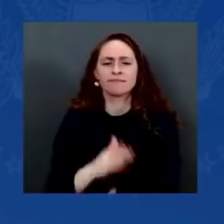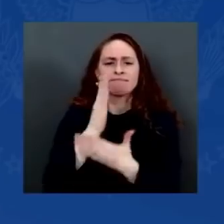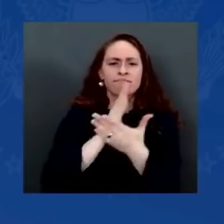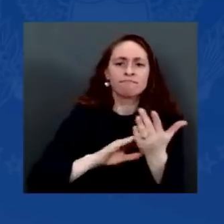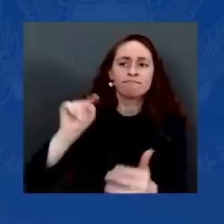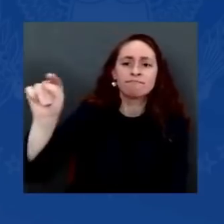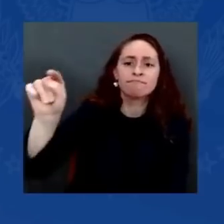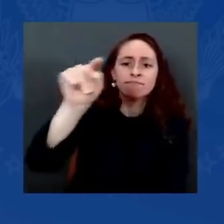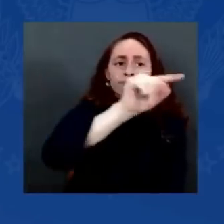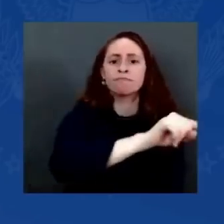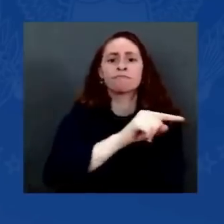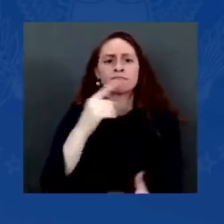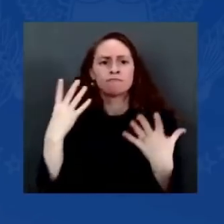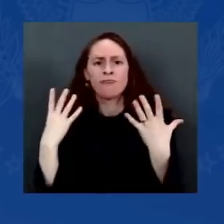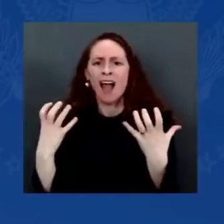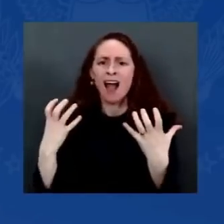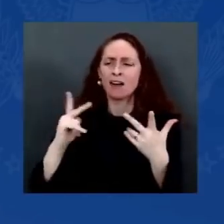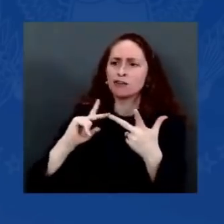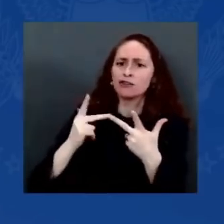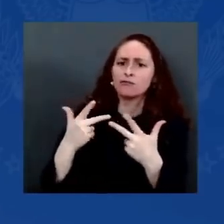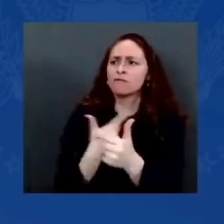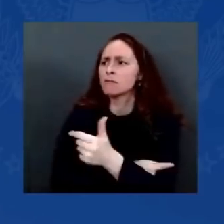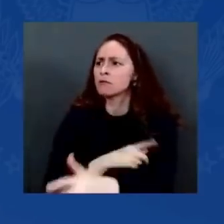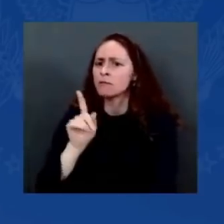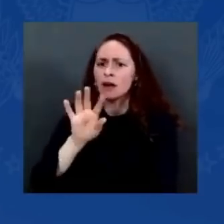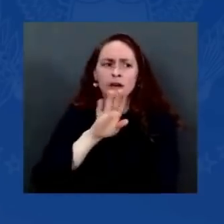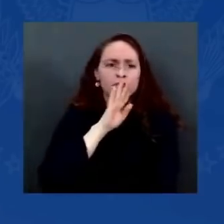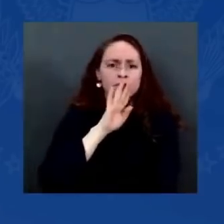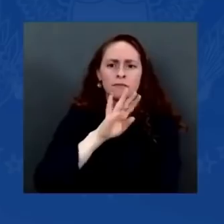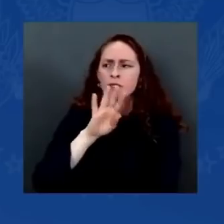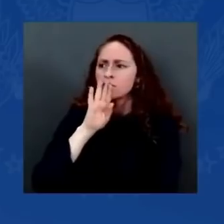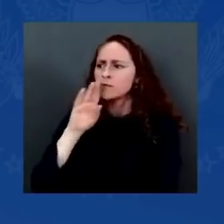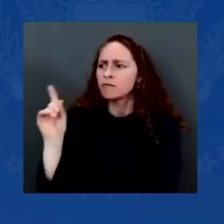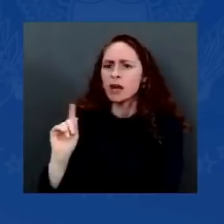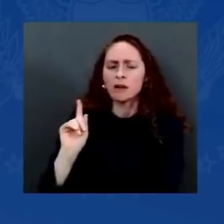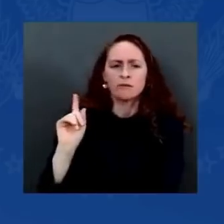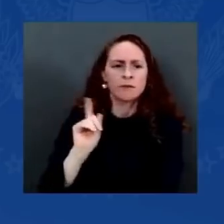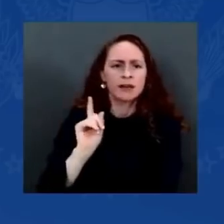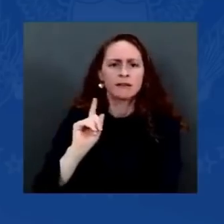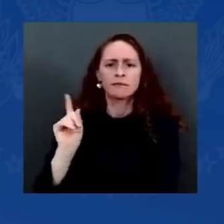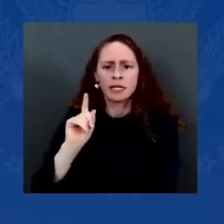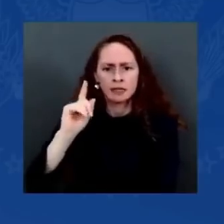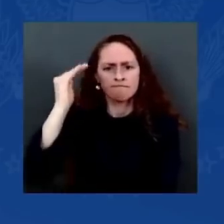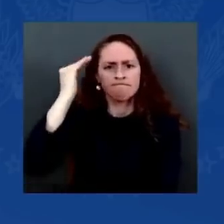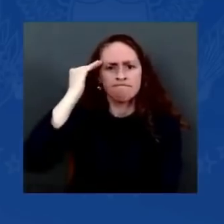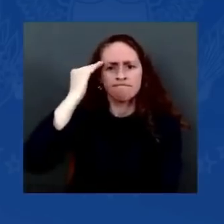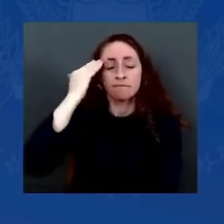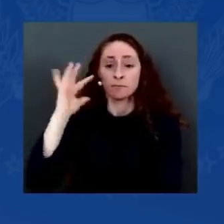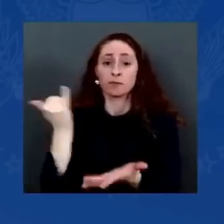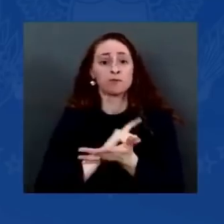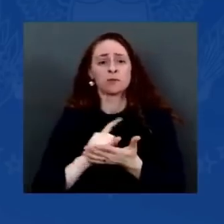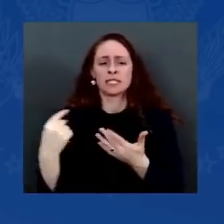So starting this week, I'll be deploying hundreds more vaccinators and more sites to help get the booster shots in